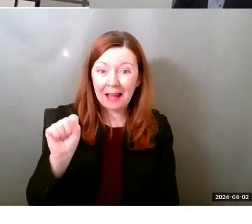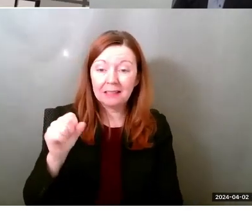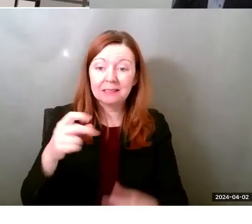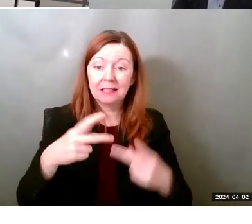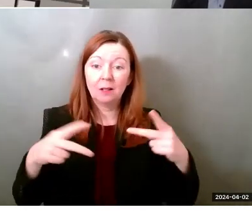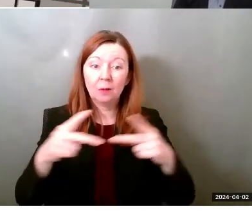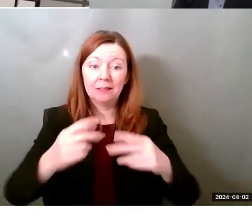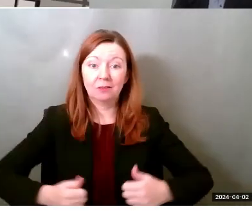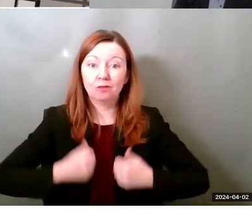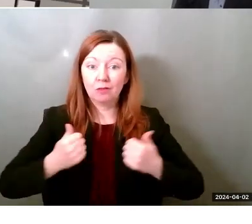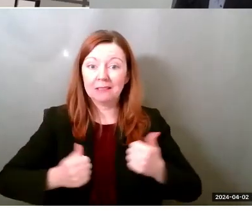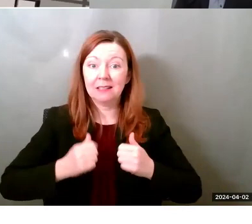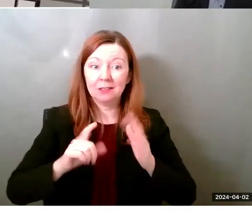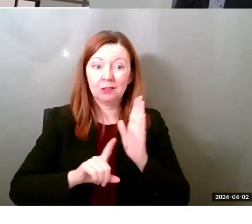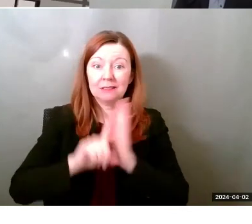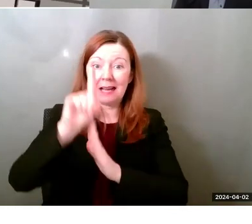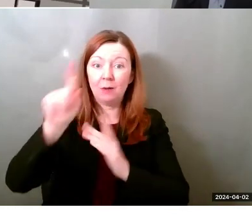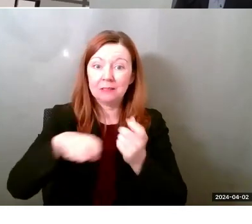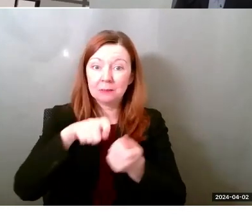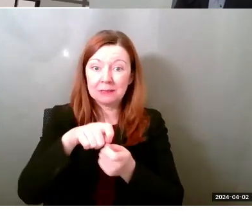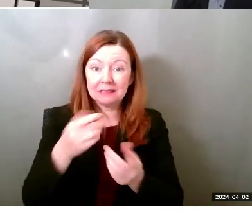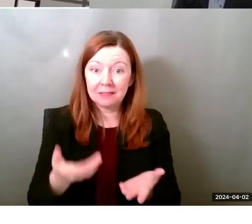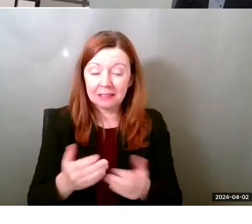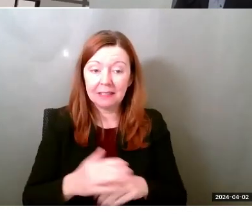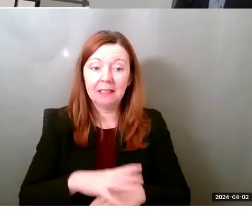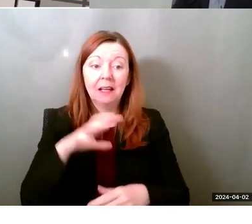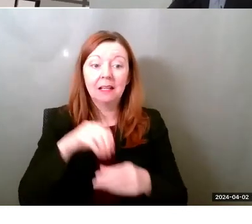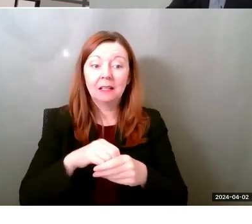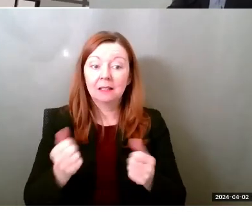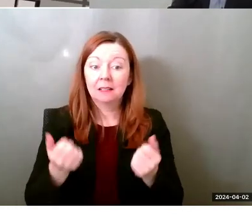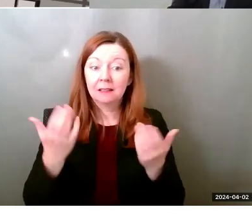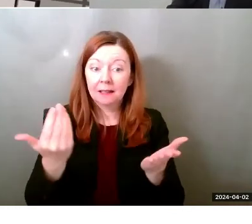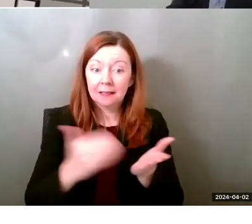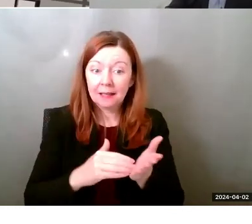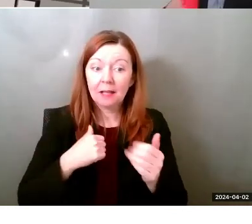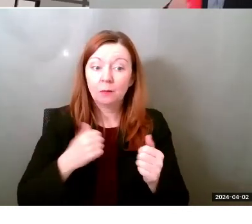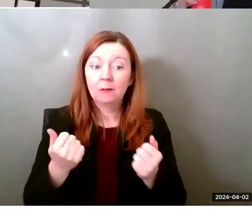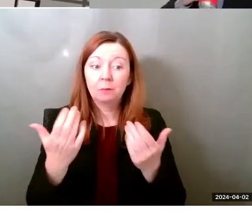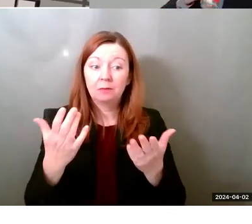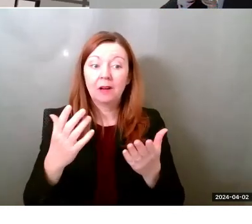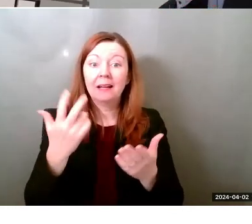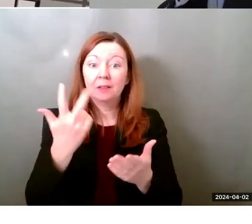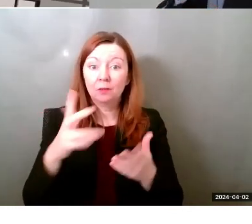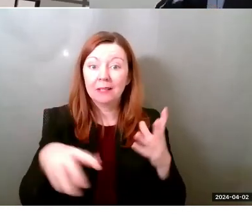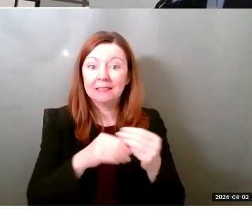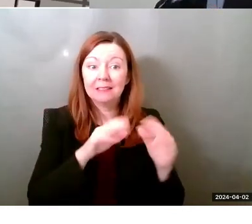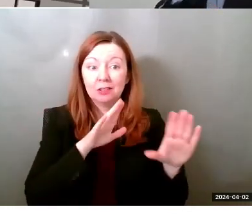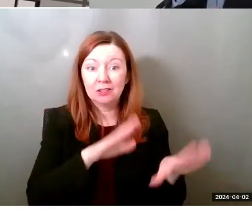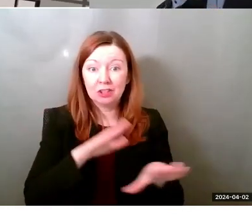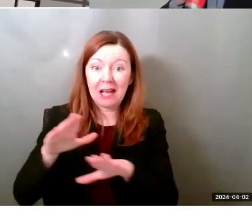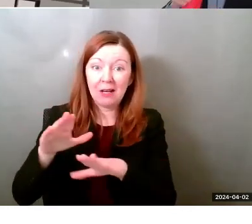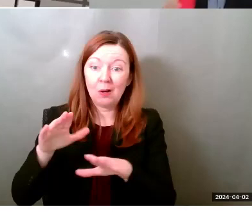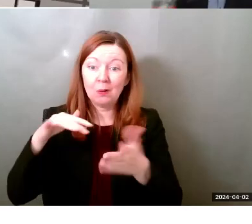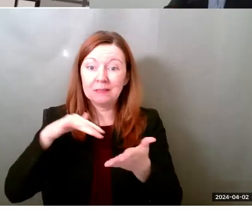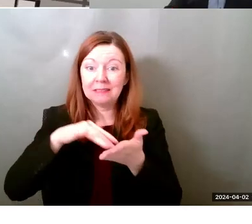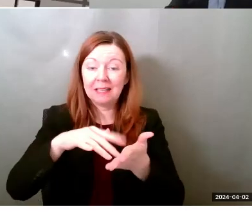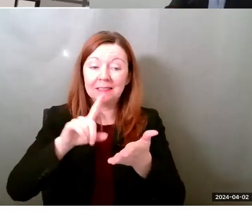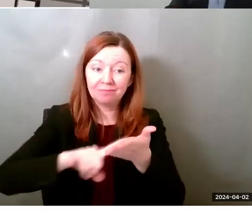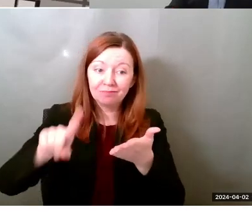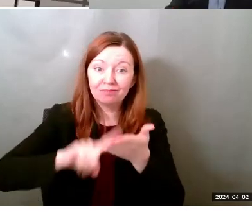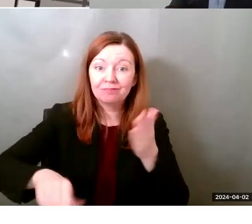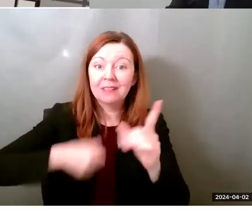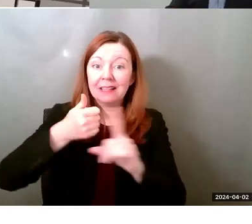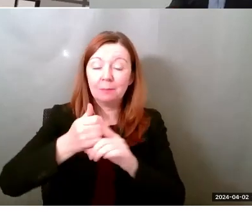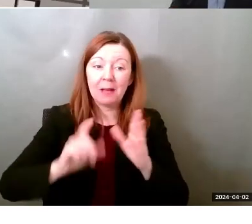residential tower specifically. As part of this resubmission, we've provided 3 additional shadow studies to examine the impact of the tower